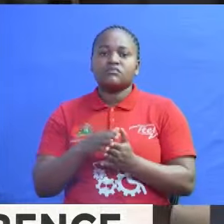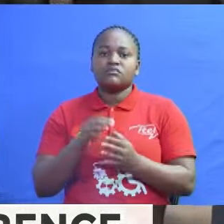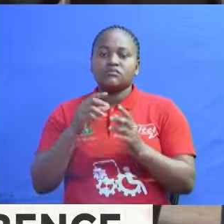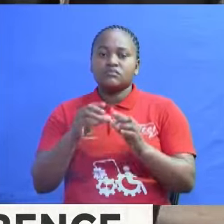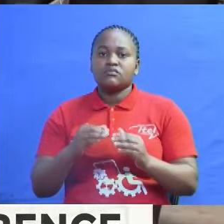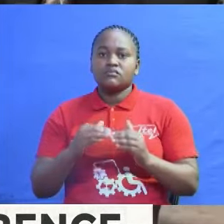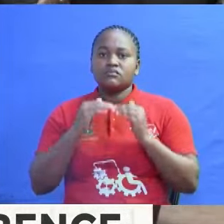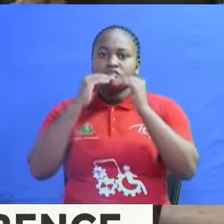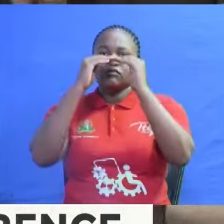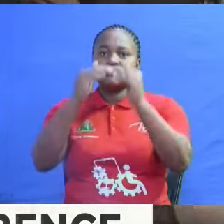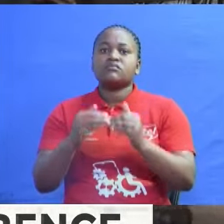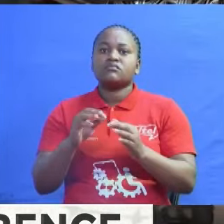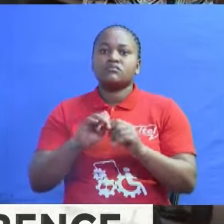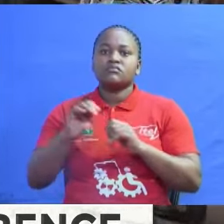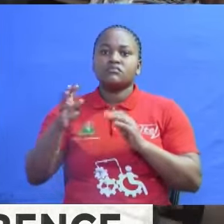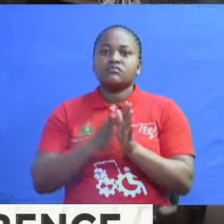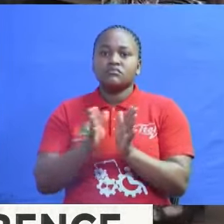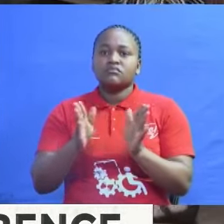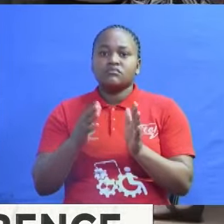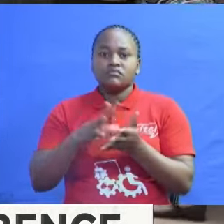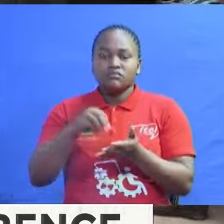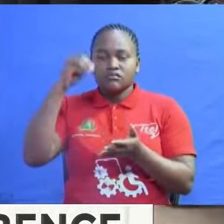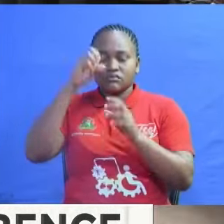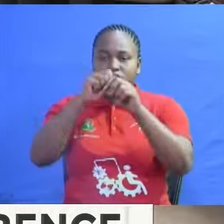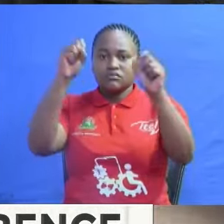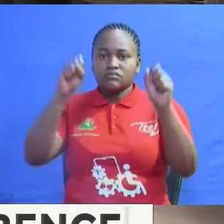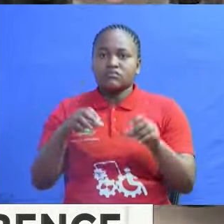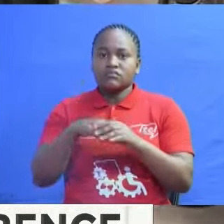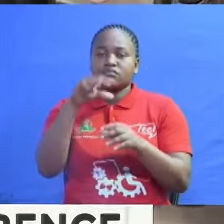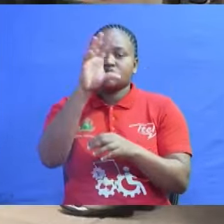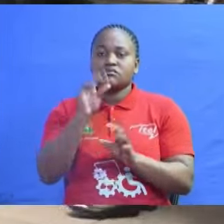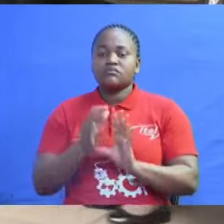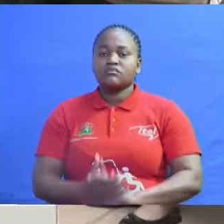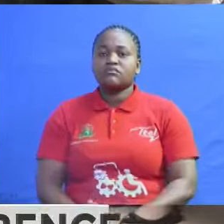and open learning systems in Africa. Theo Masharia for KUTV News.